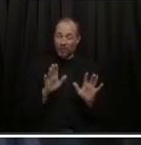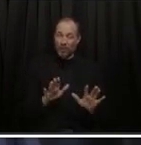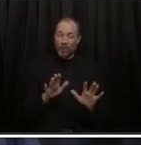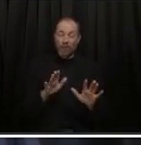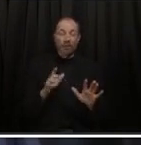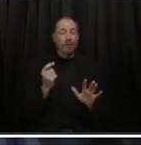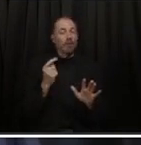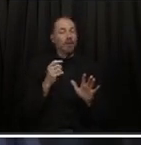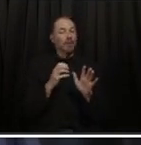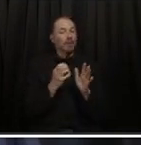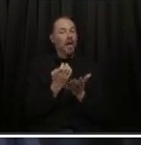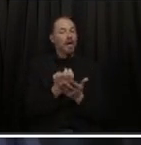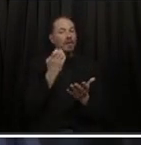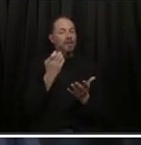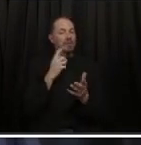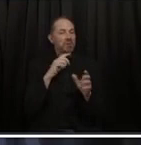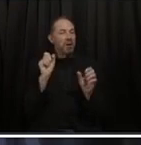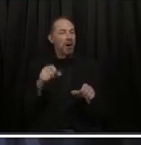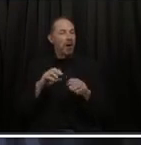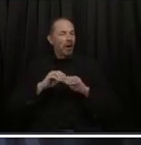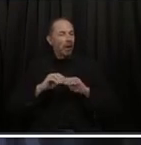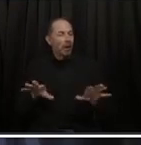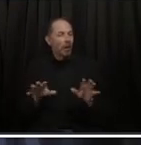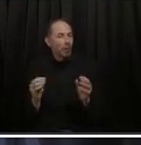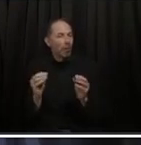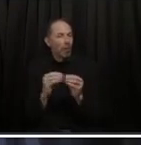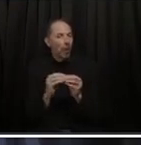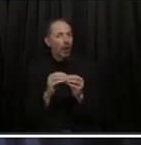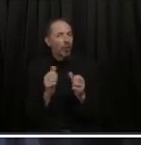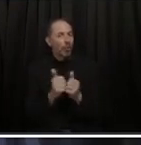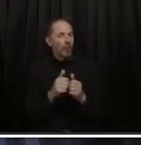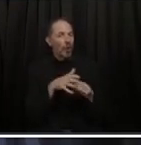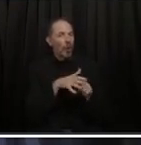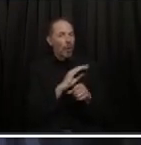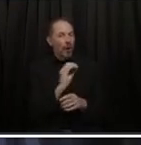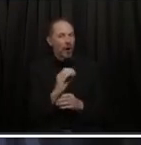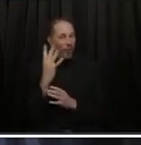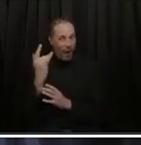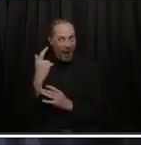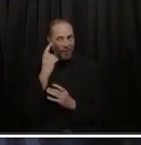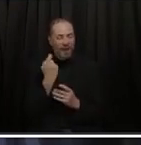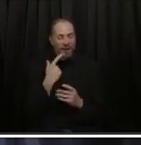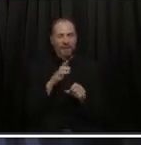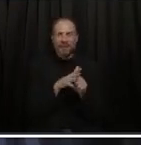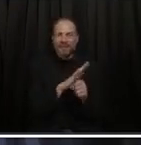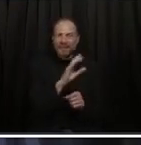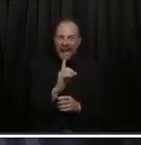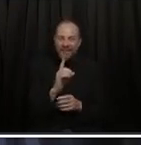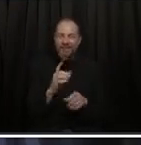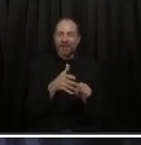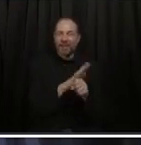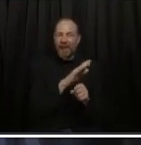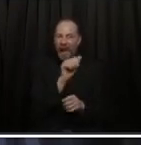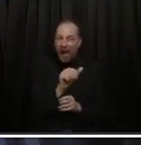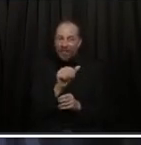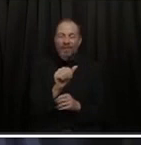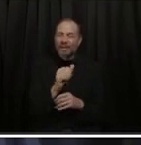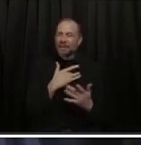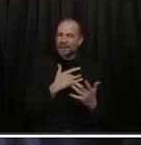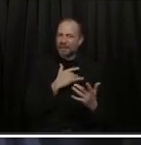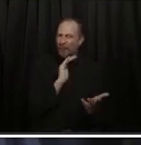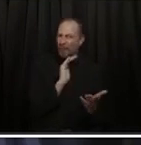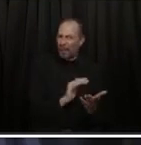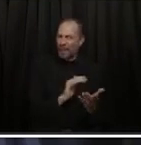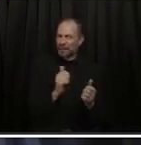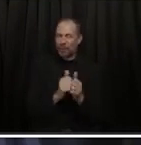indirect evidence that it's more transmissible. Why? Because it seems to be crowding out other variants in areas that it's prevalent. There is